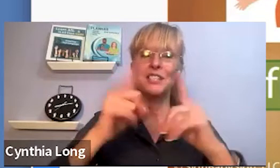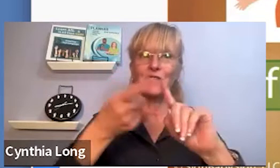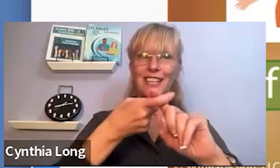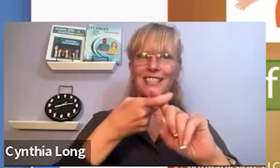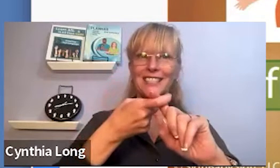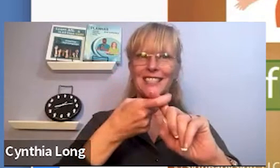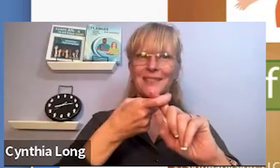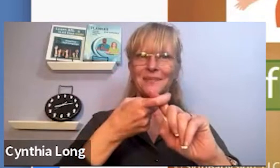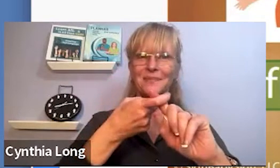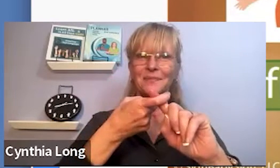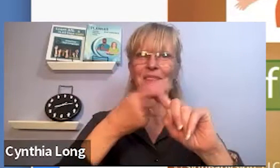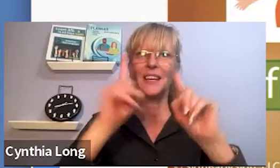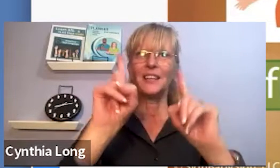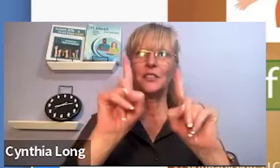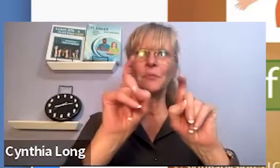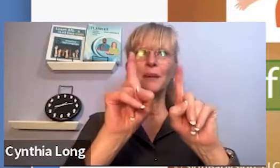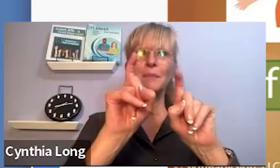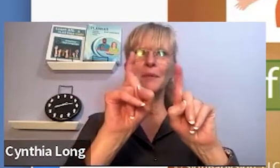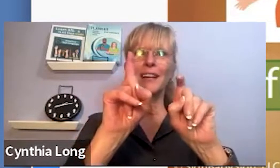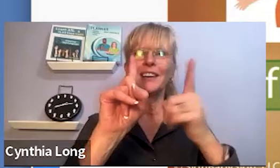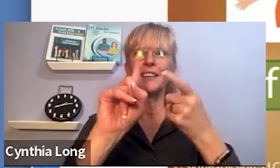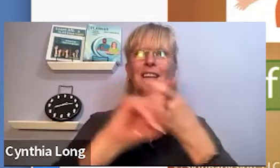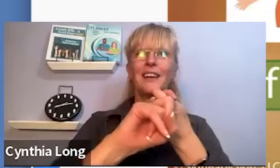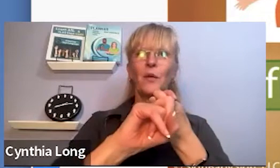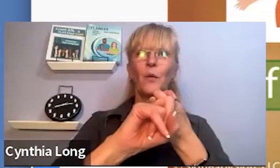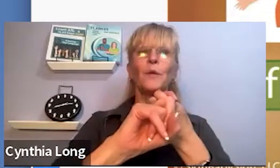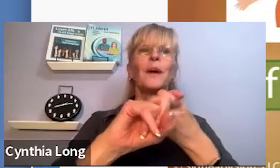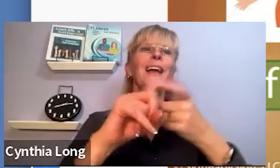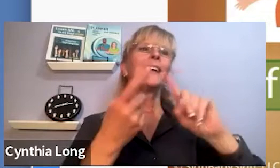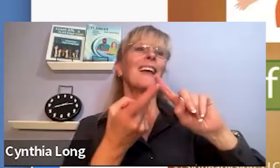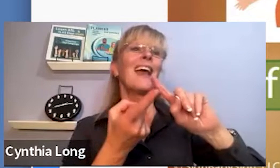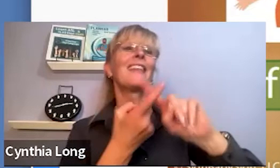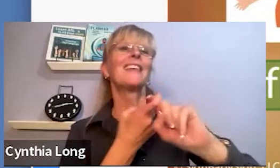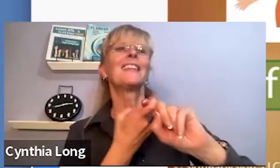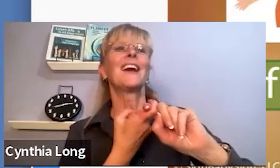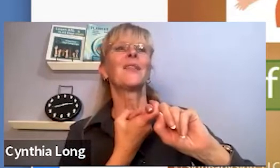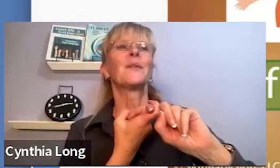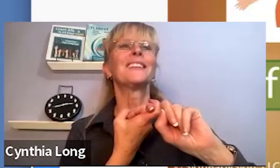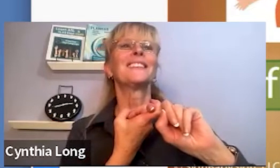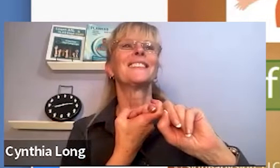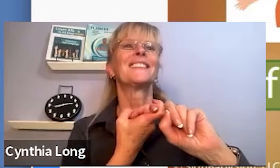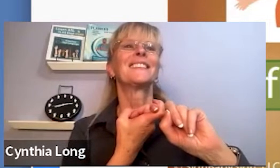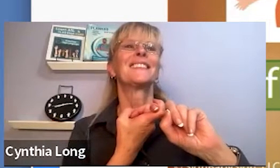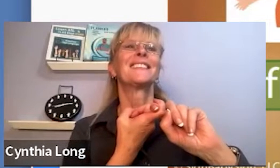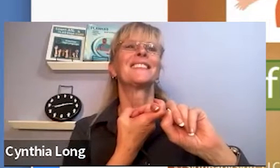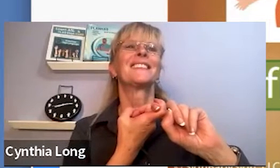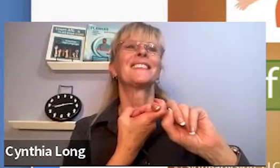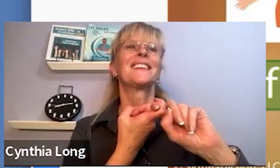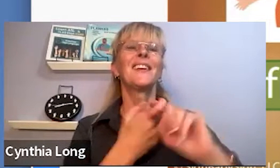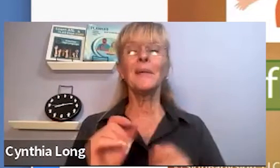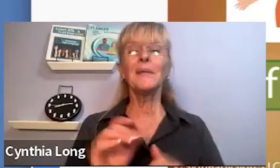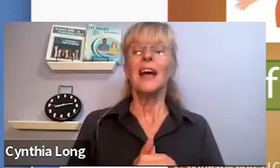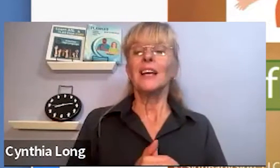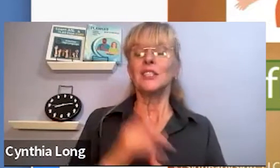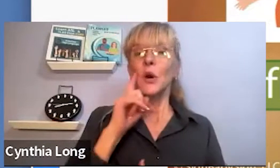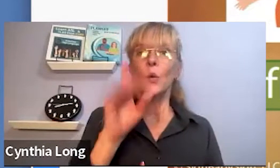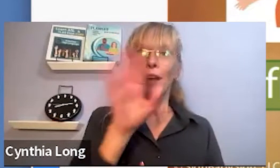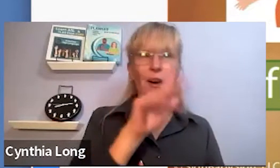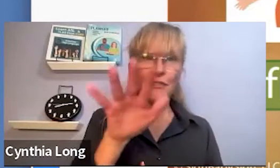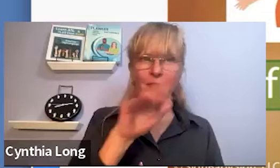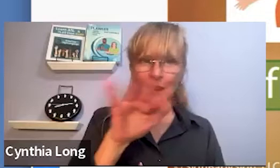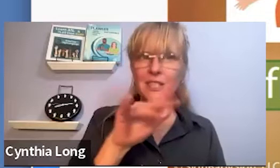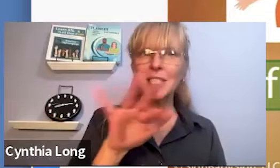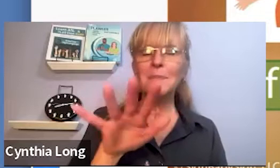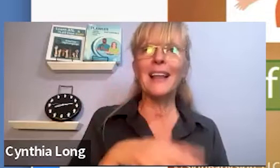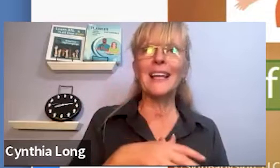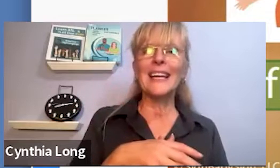And that is friend. 2 people right here, one way, and then the other one. Okay, so we